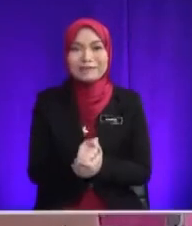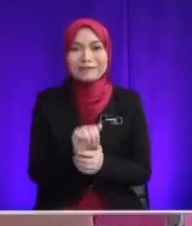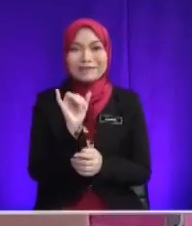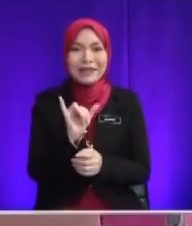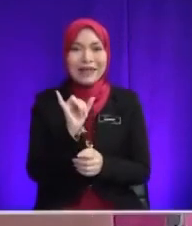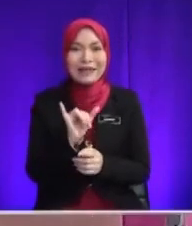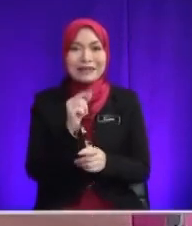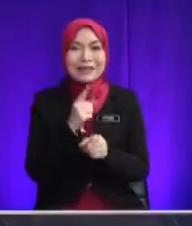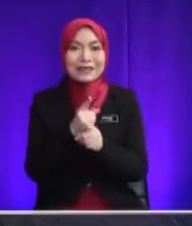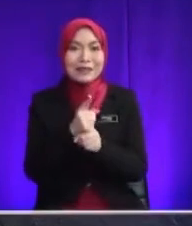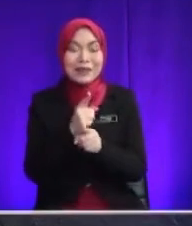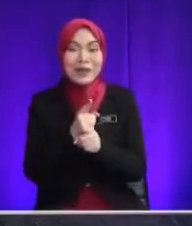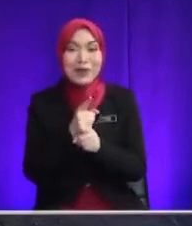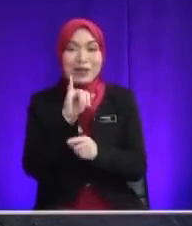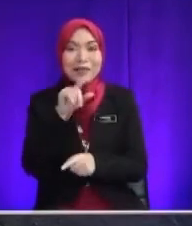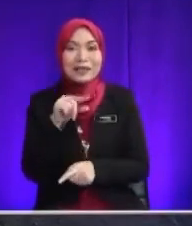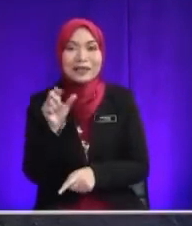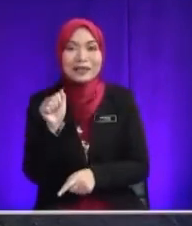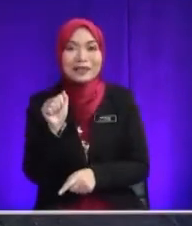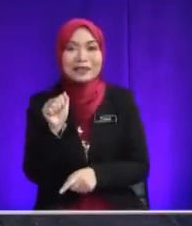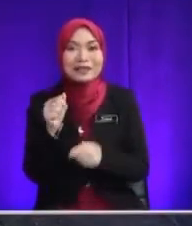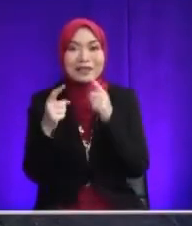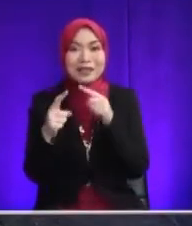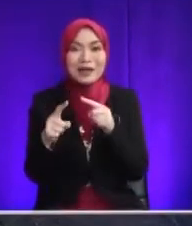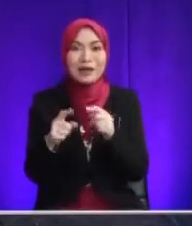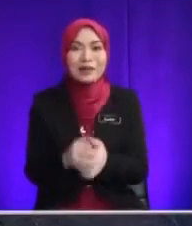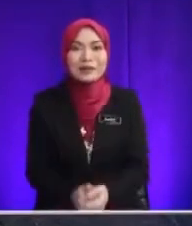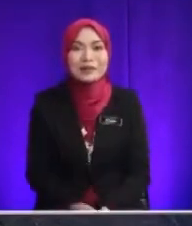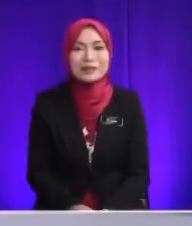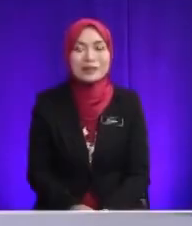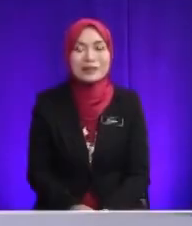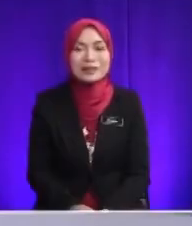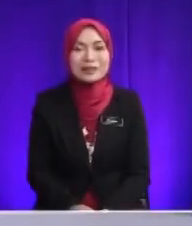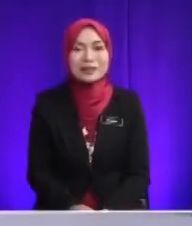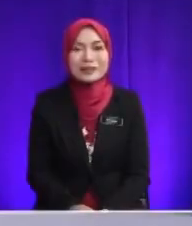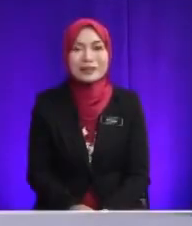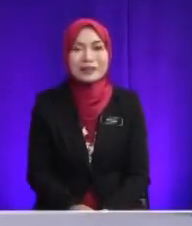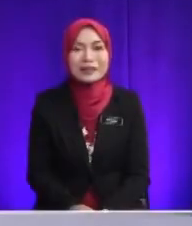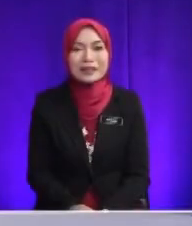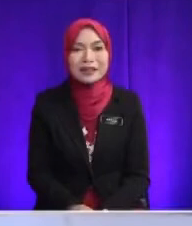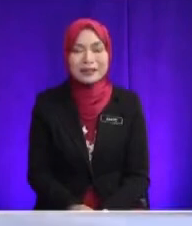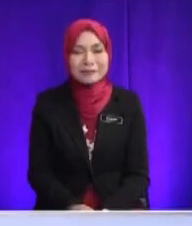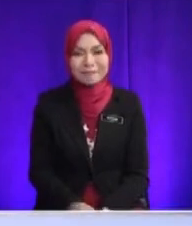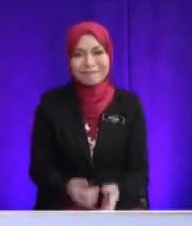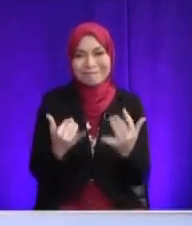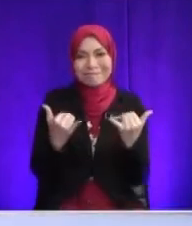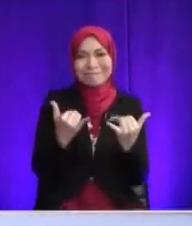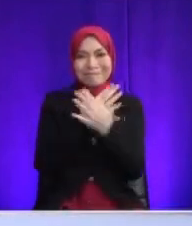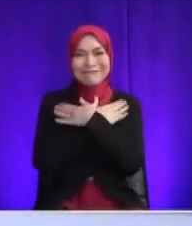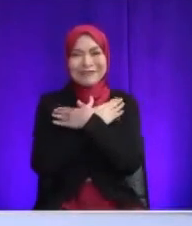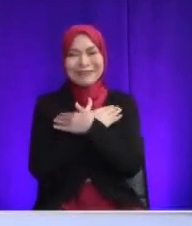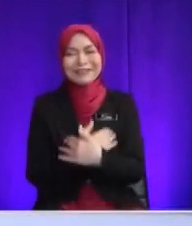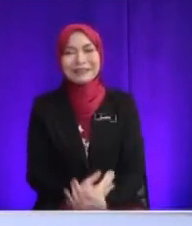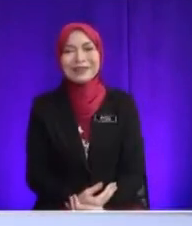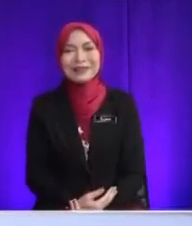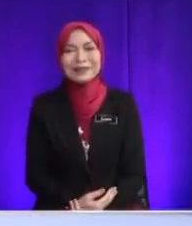Iza. All right, and well done to all the other pupils who answered correctly as well. But teacher, we're going to take a short break. Is that all right? Yes. Okay, for those of